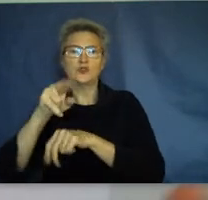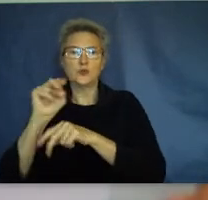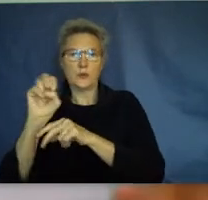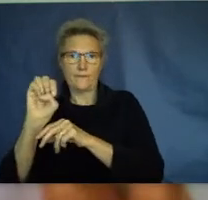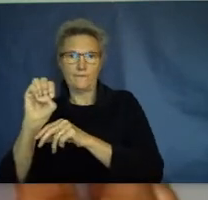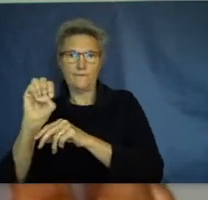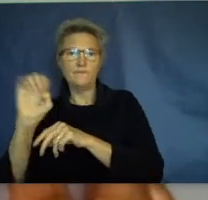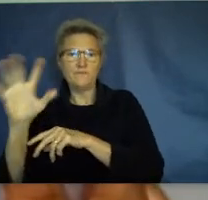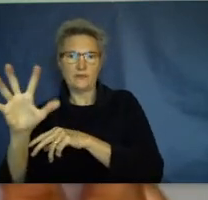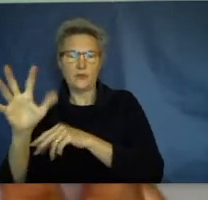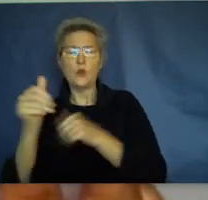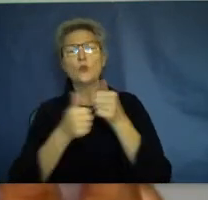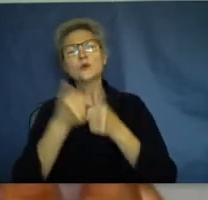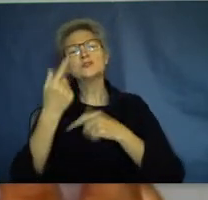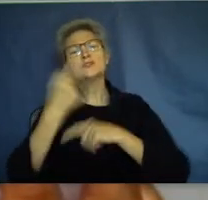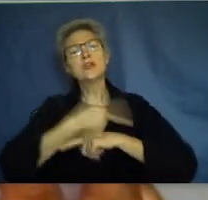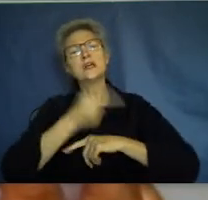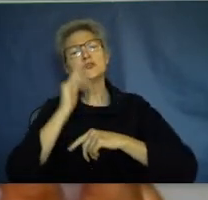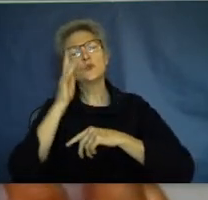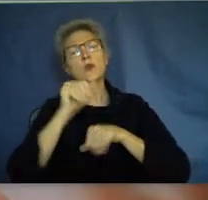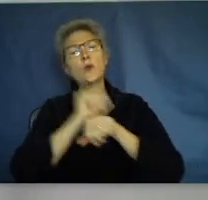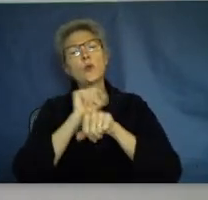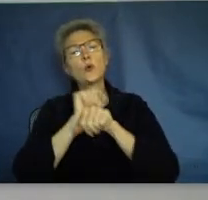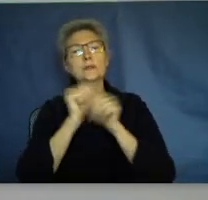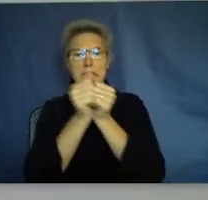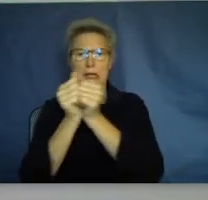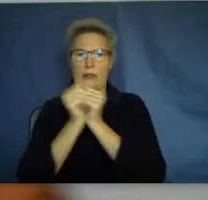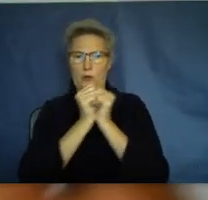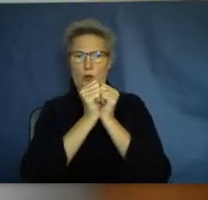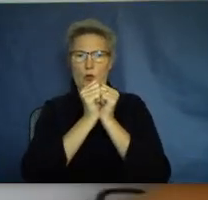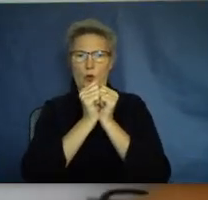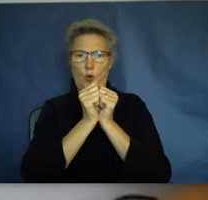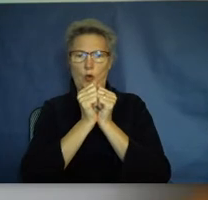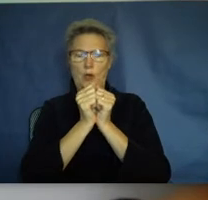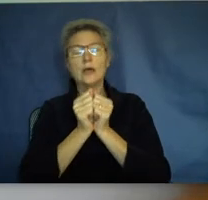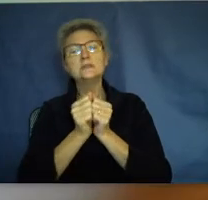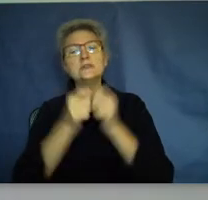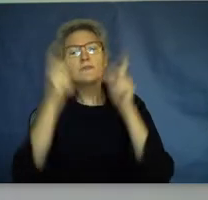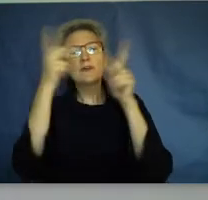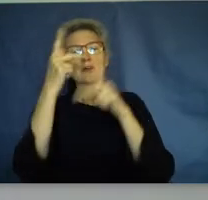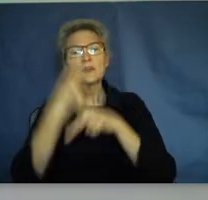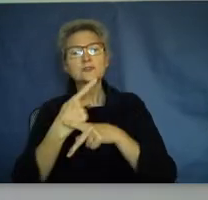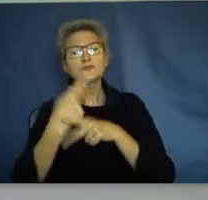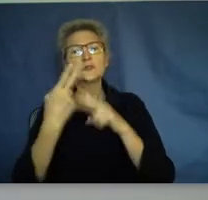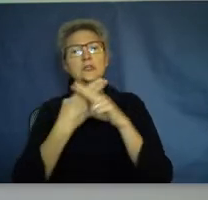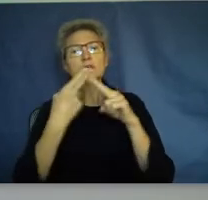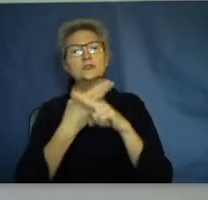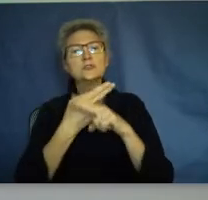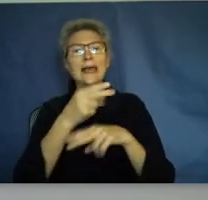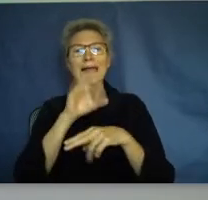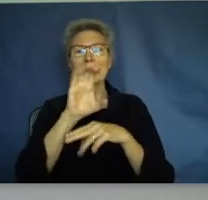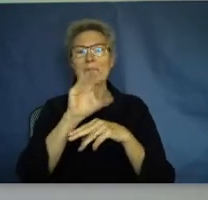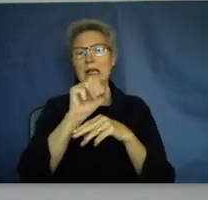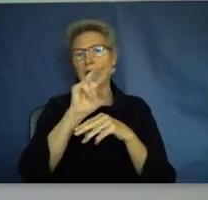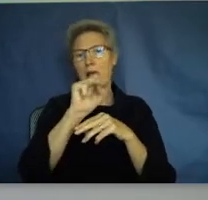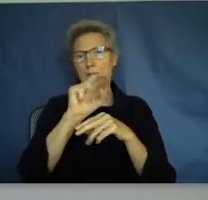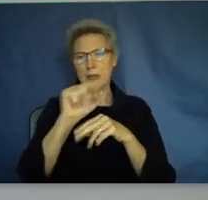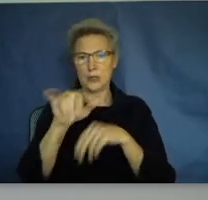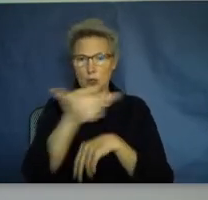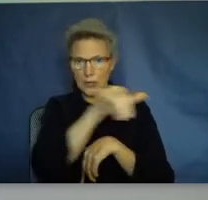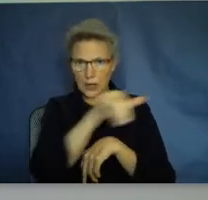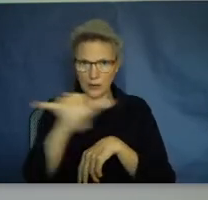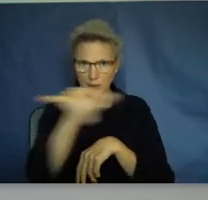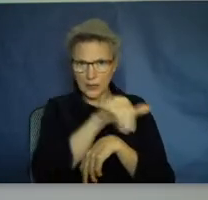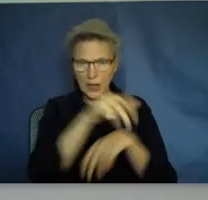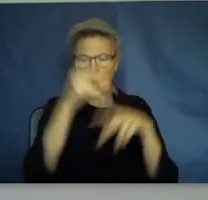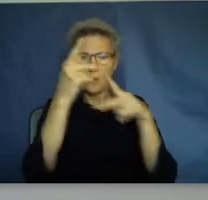So in order to help us solve this problem, we're going to use something called a common multiple. A common multiple is a multiple of 2 or more